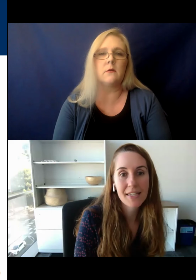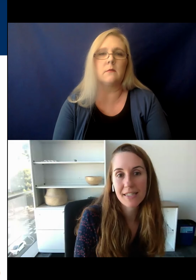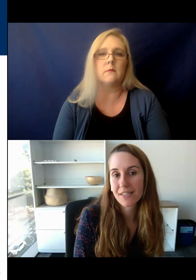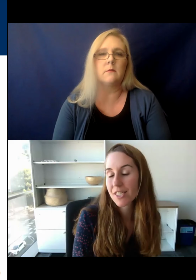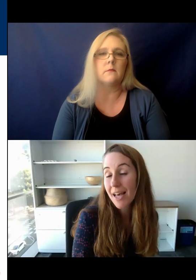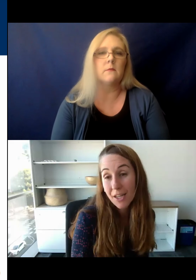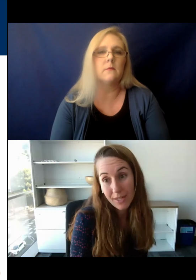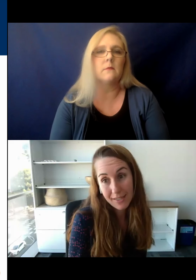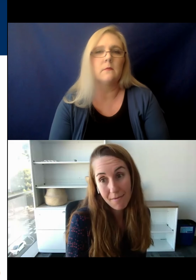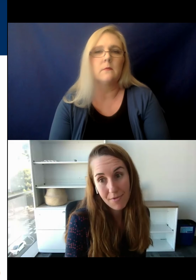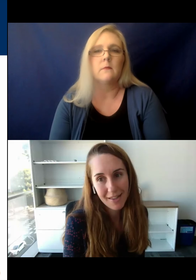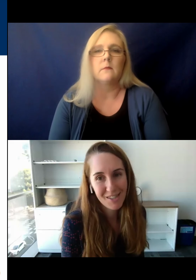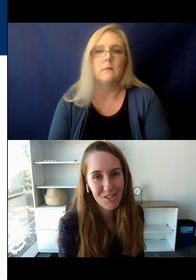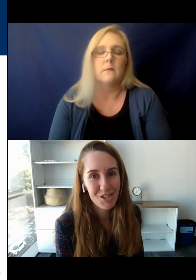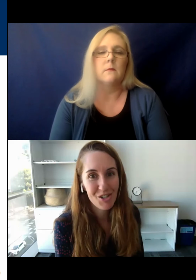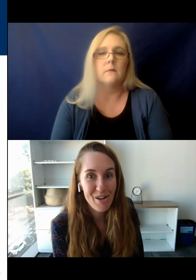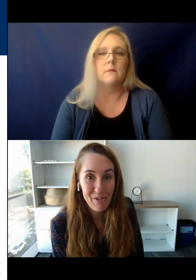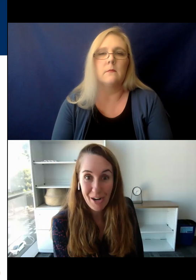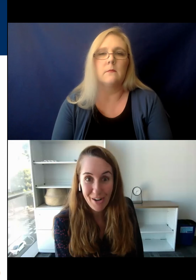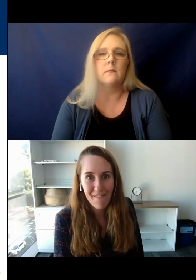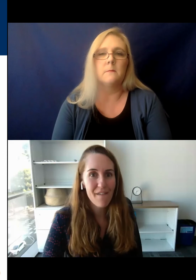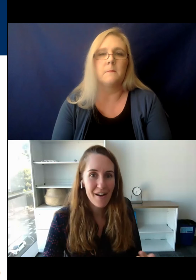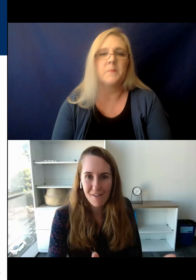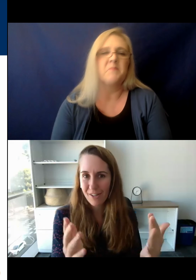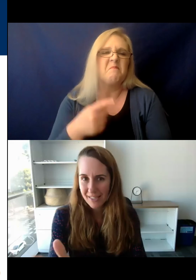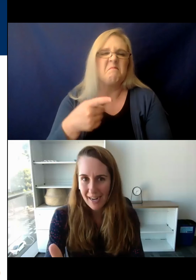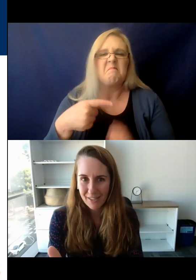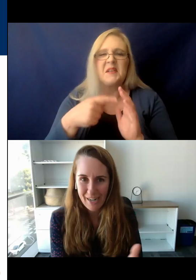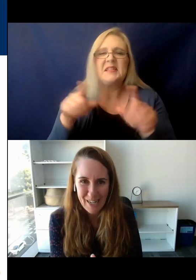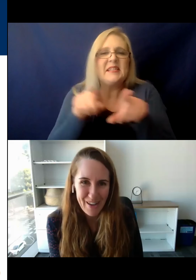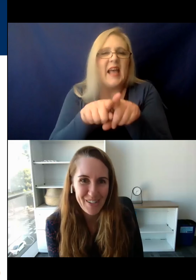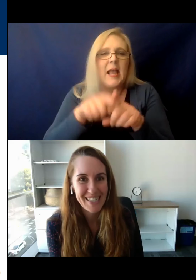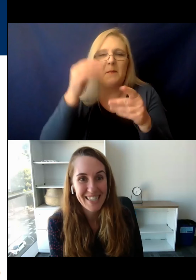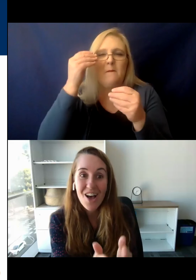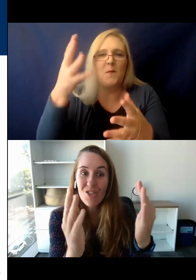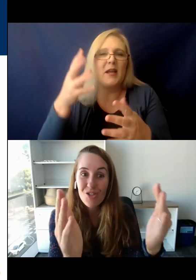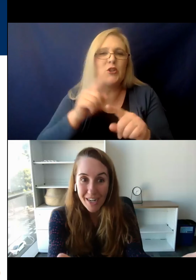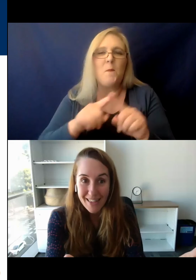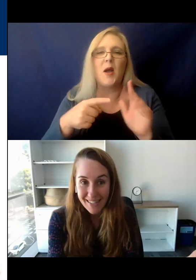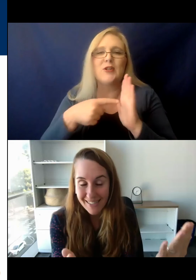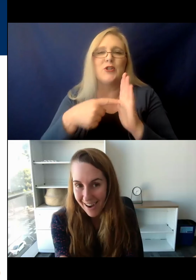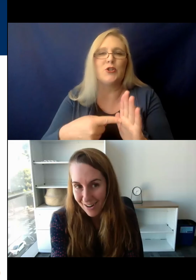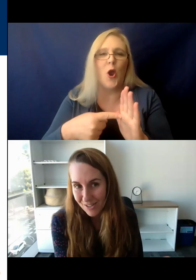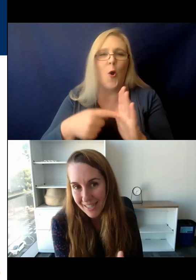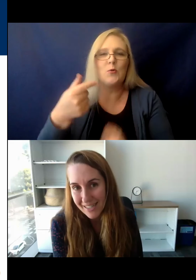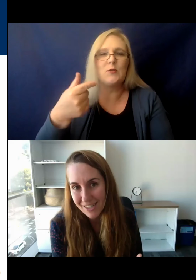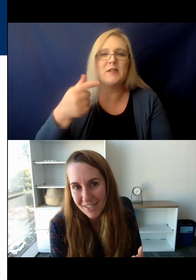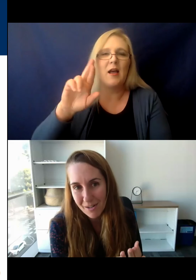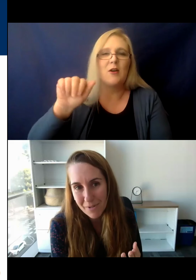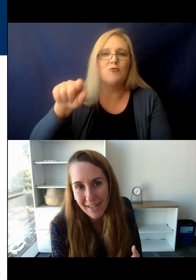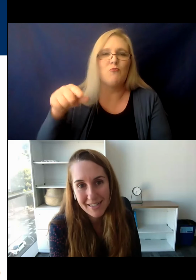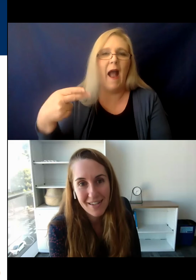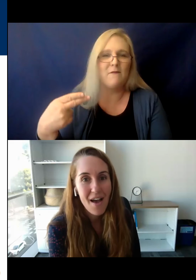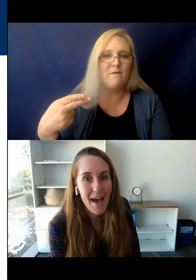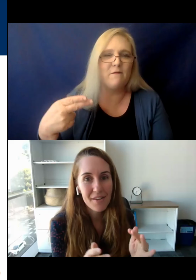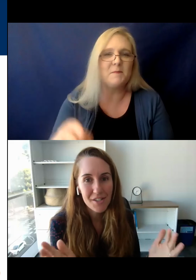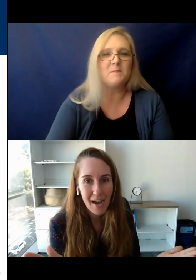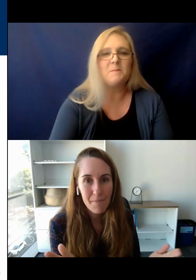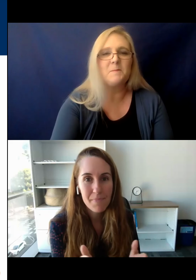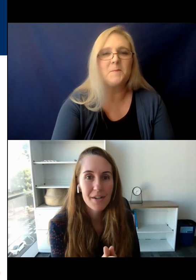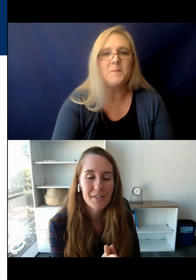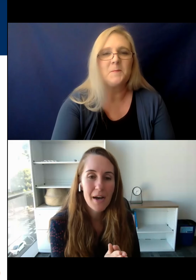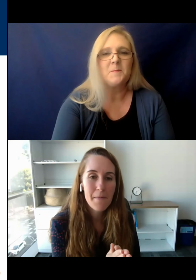And this is telling you the same thing. This is just showing you in a graph. I find it really satisfying to be able to see, look at this arrow, see AAAs at